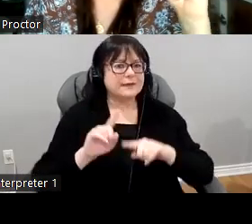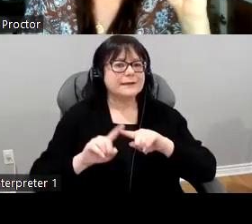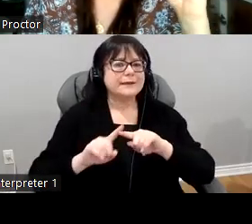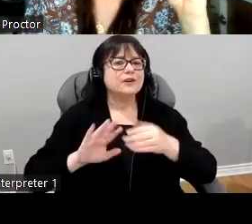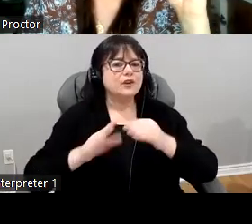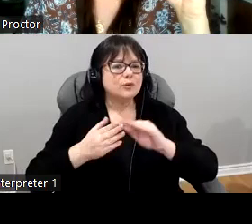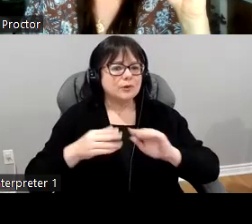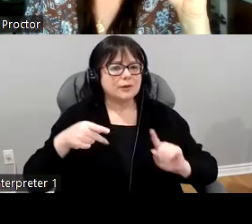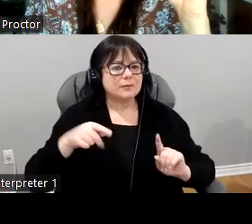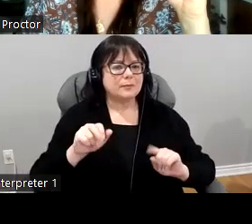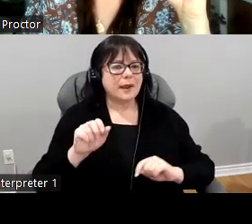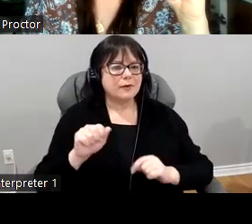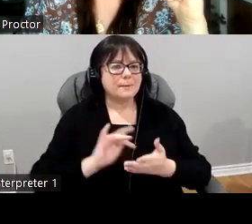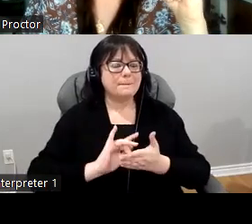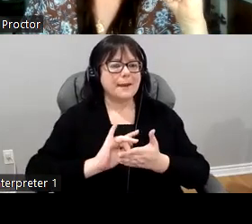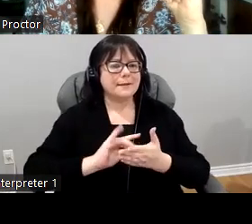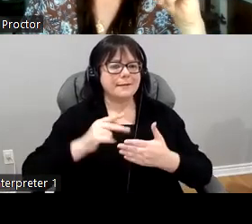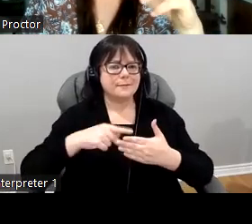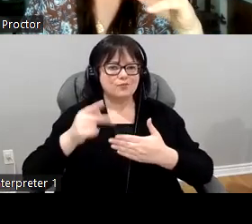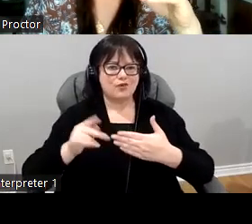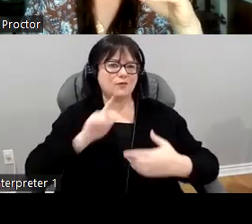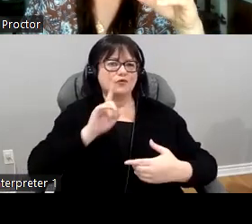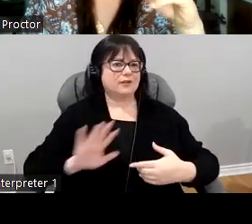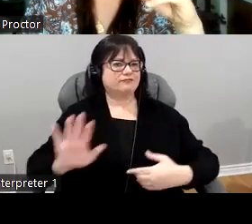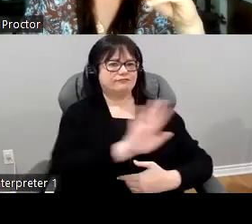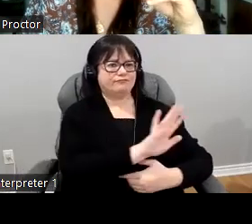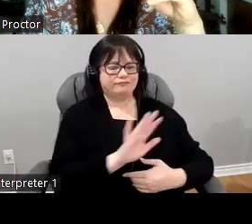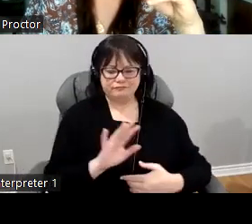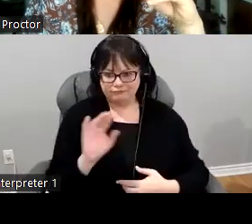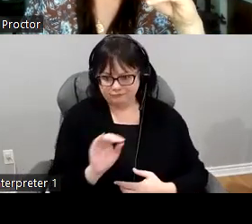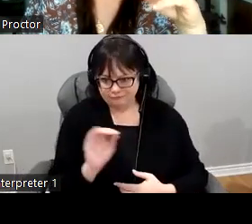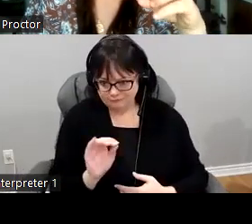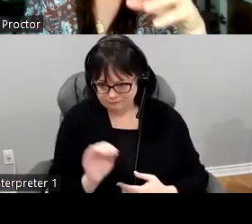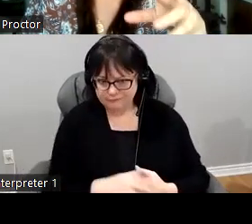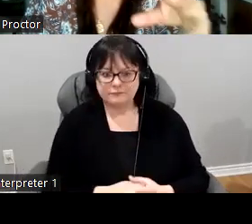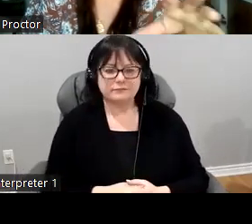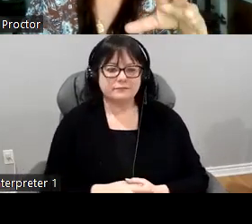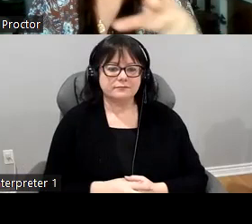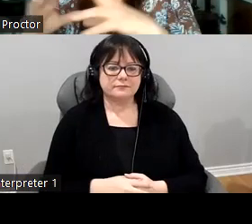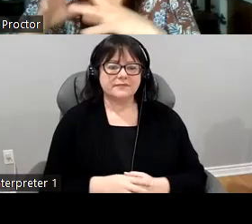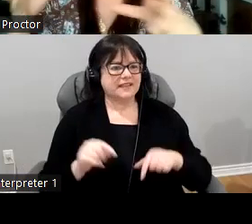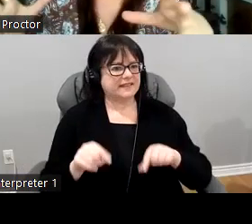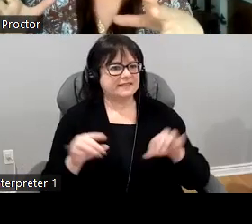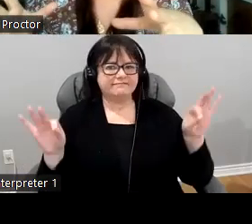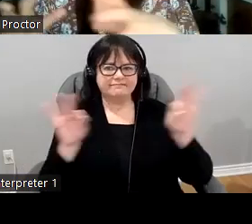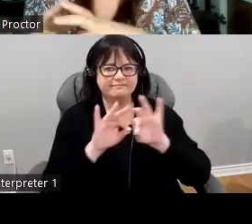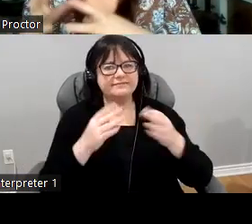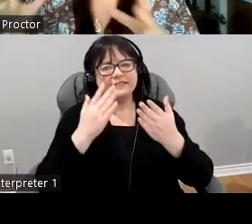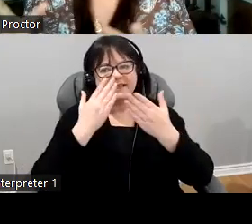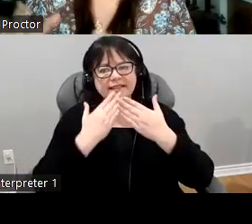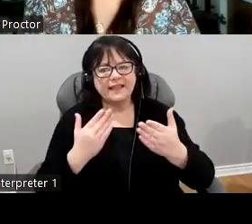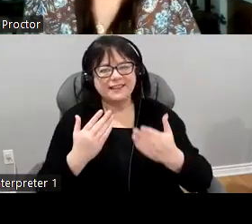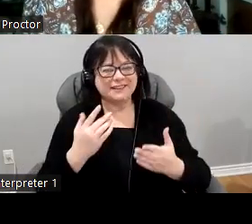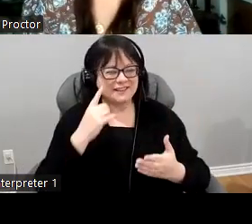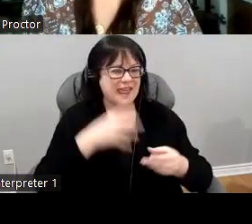across the province. So very important. And we really appreciate you taking the time to create new slides